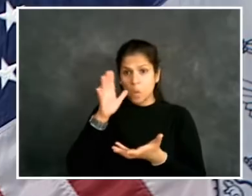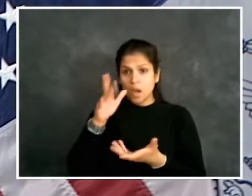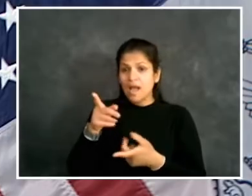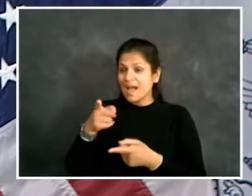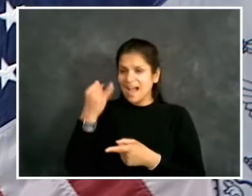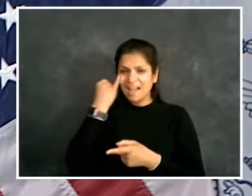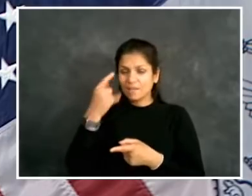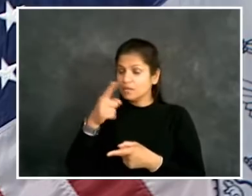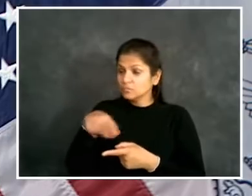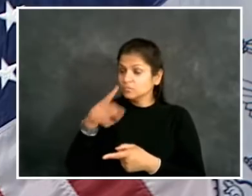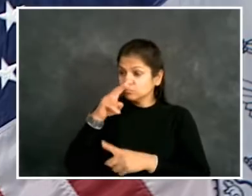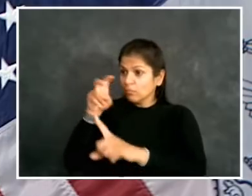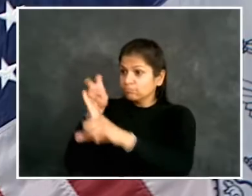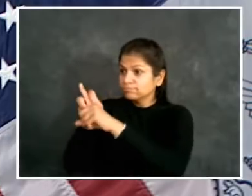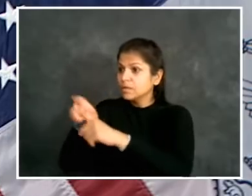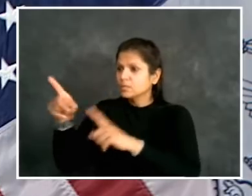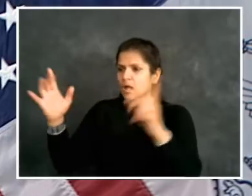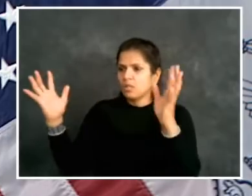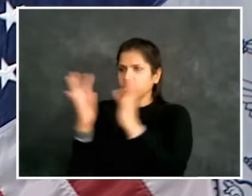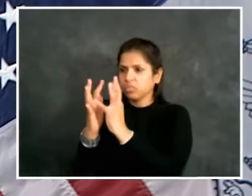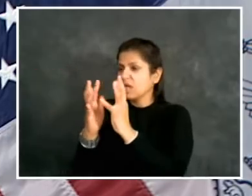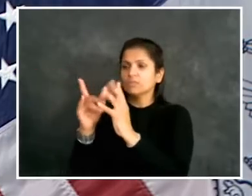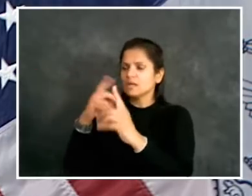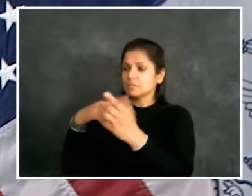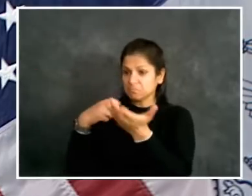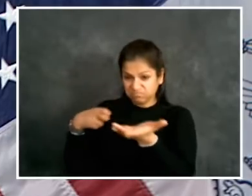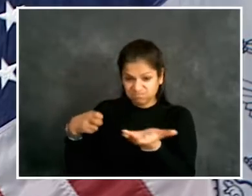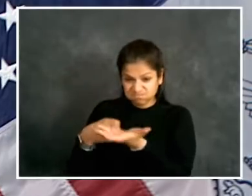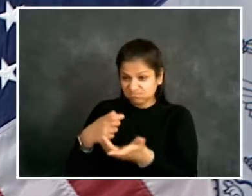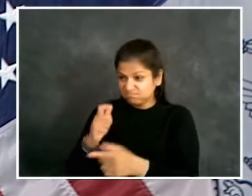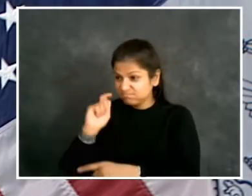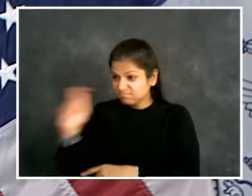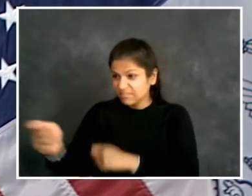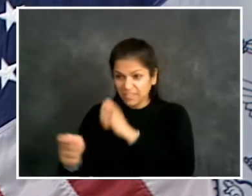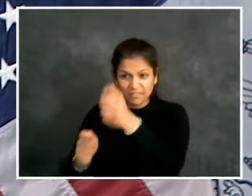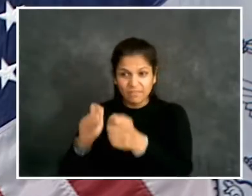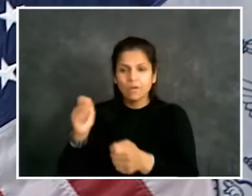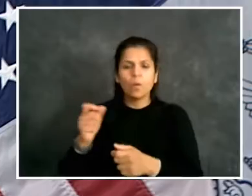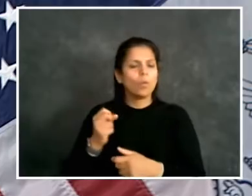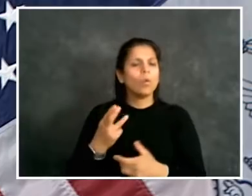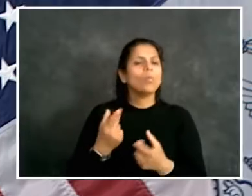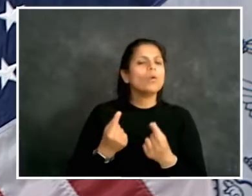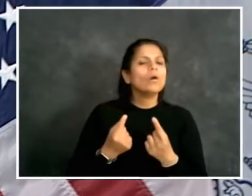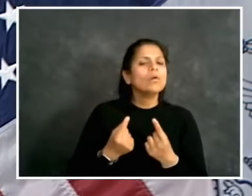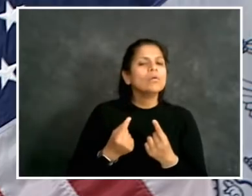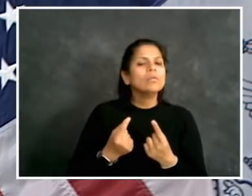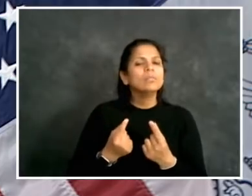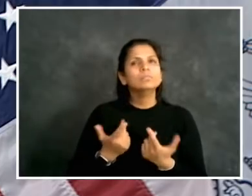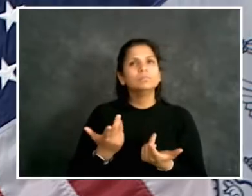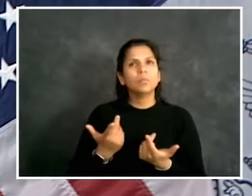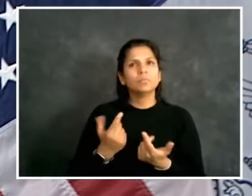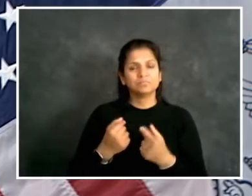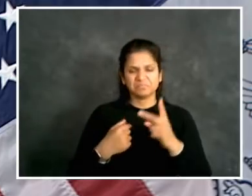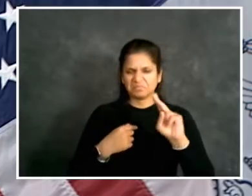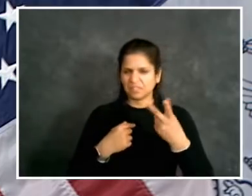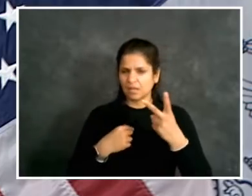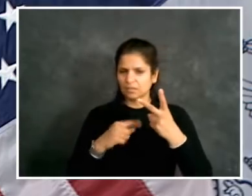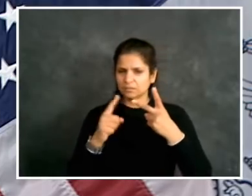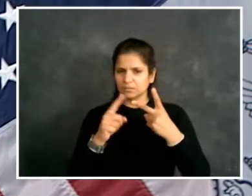around this incident at the funeral home. I guess on a broader